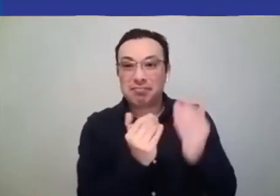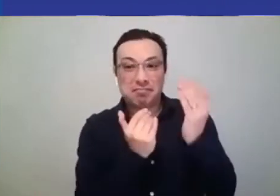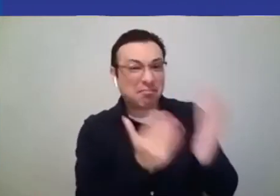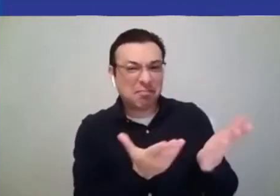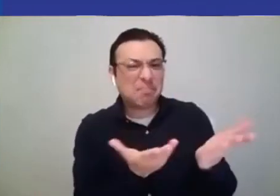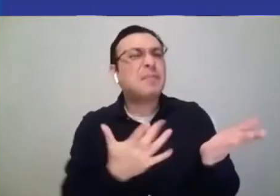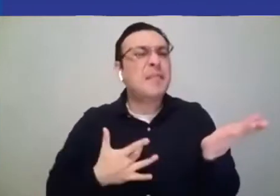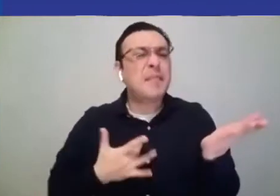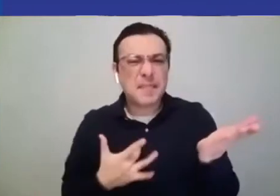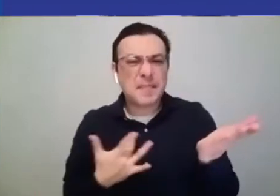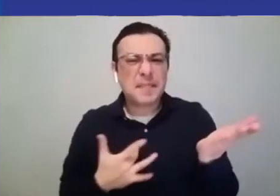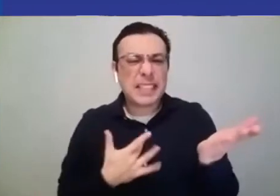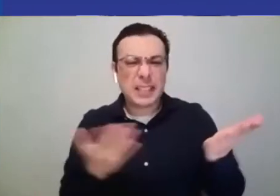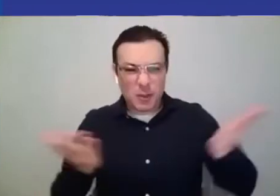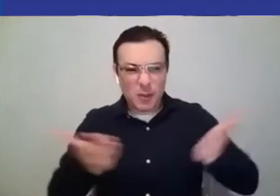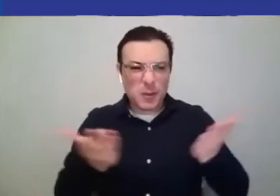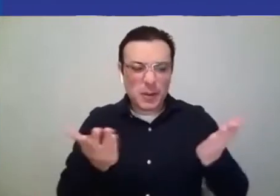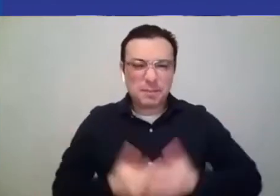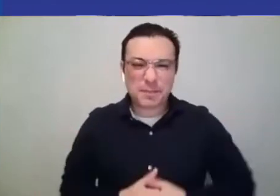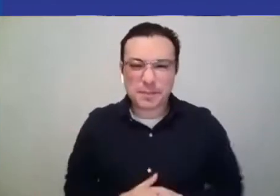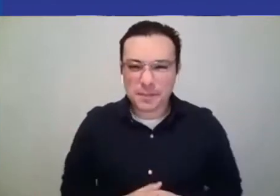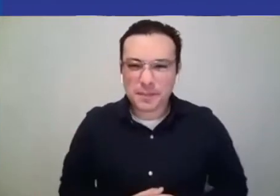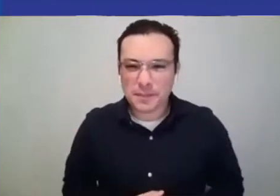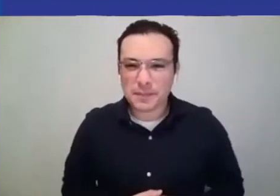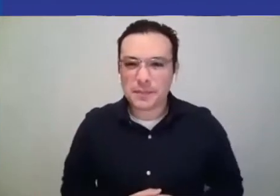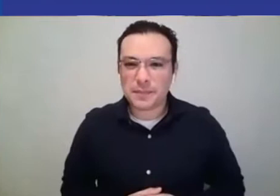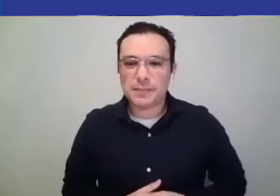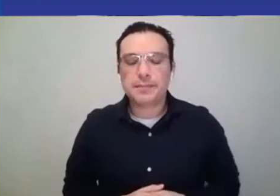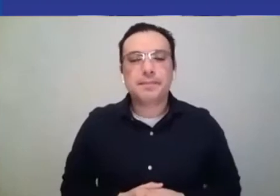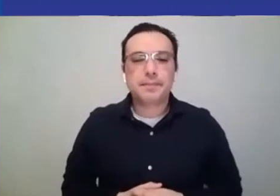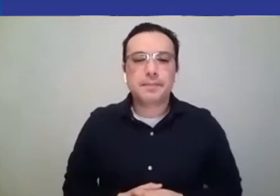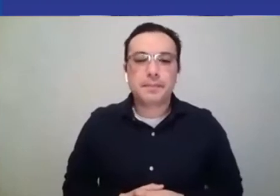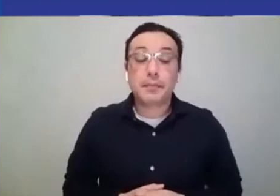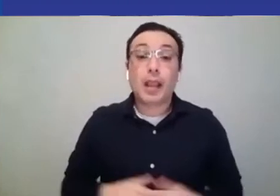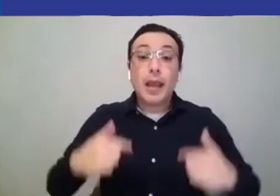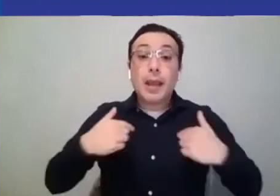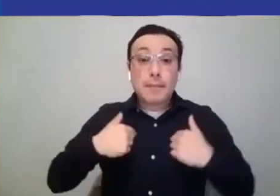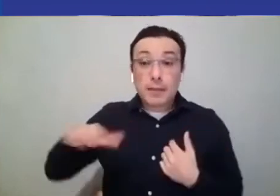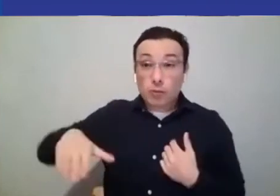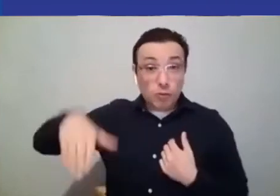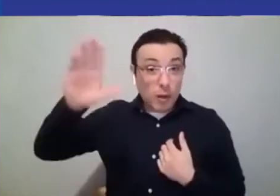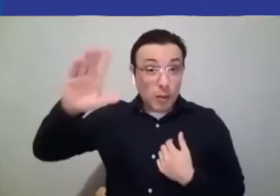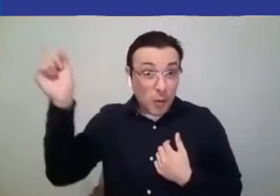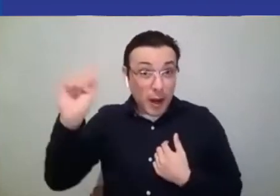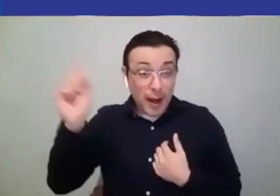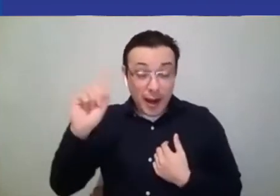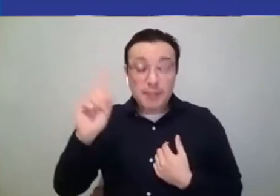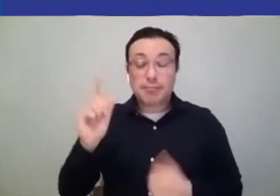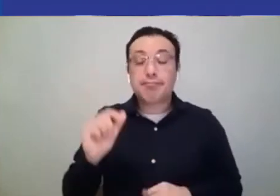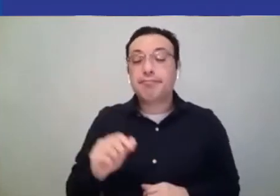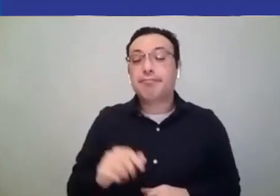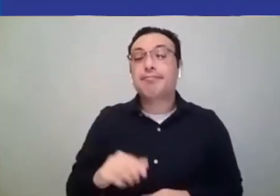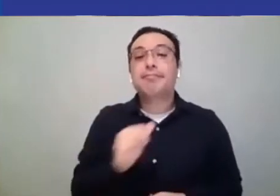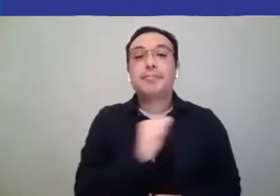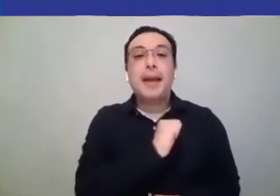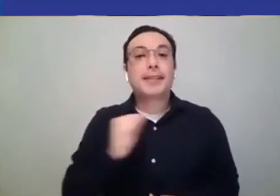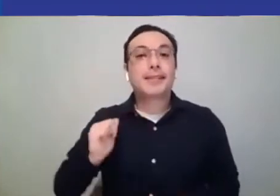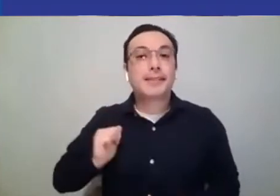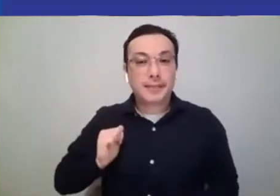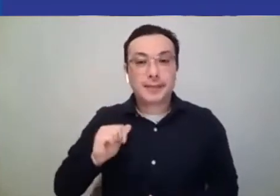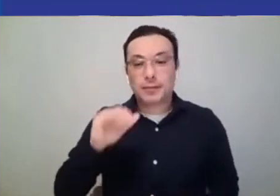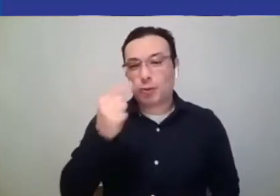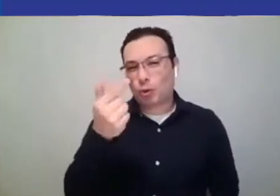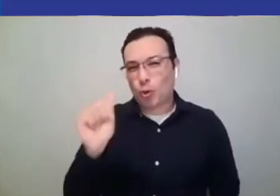feel? My earliest memory of dance, I grew up right outside of Atlanta,